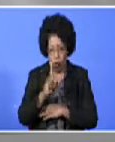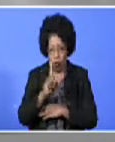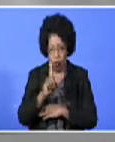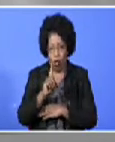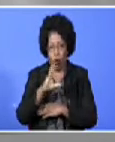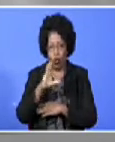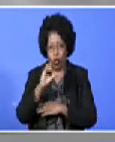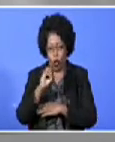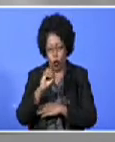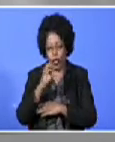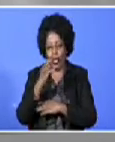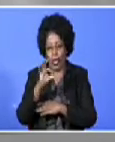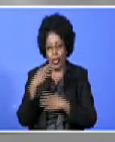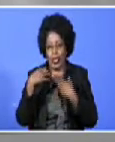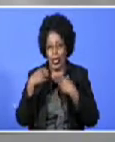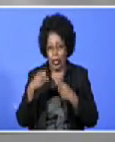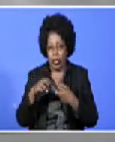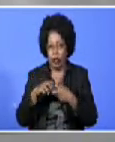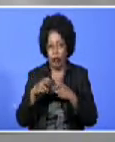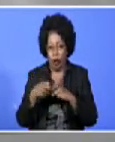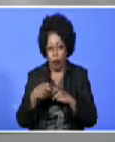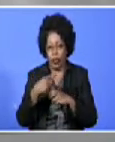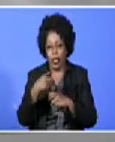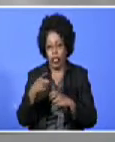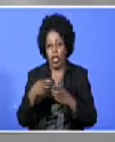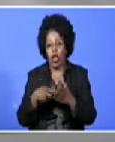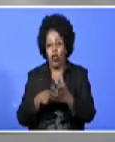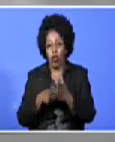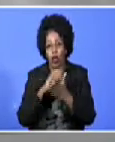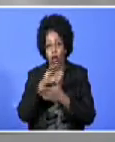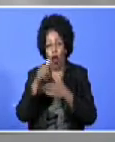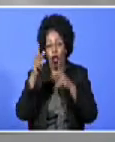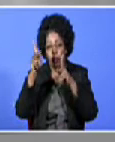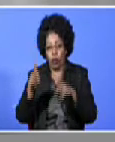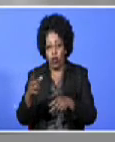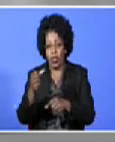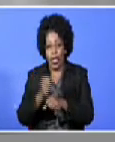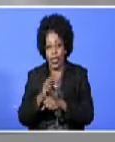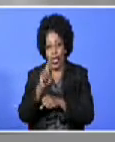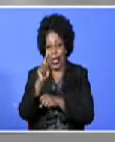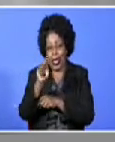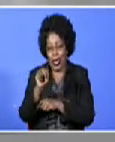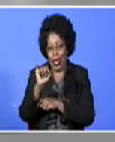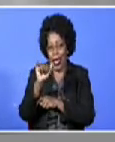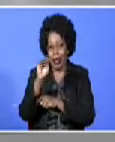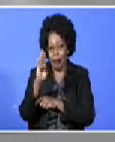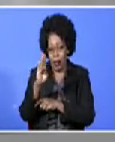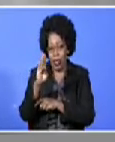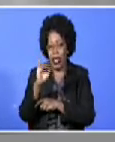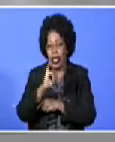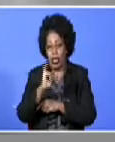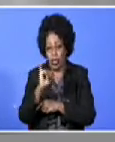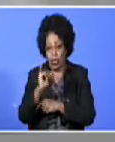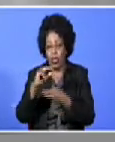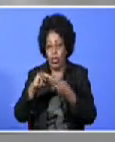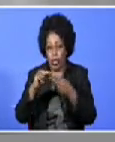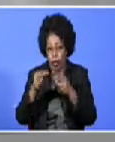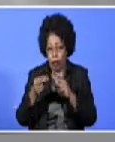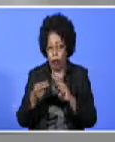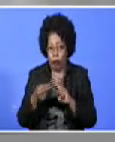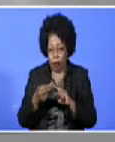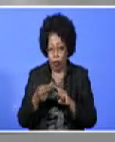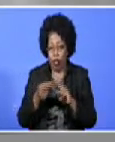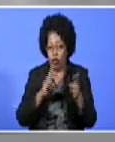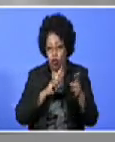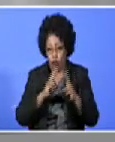matters. Now, health officials request all callers to have their national insurance information at hand when they call in.